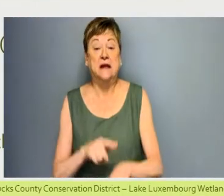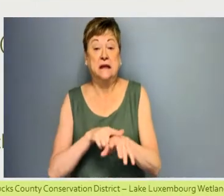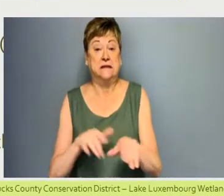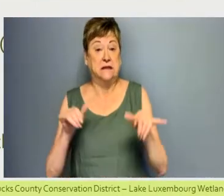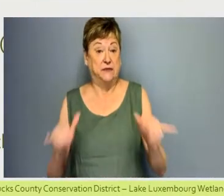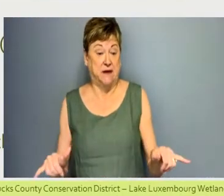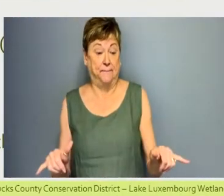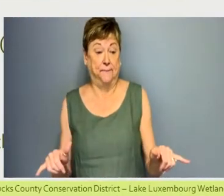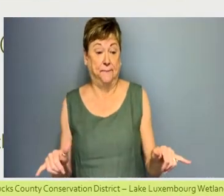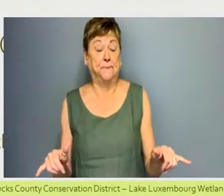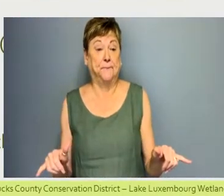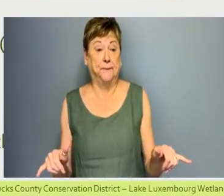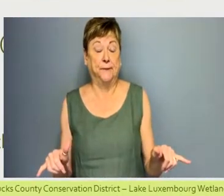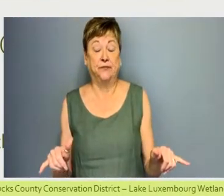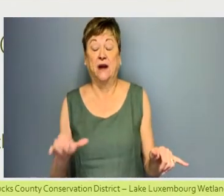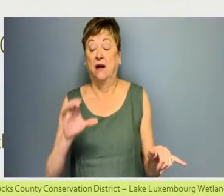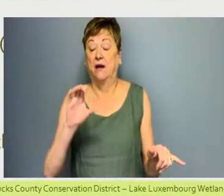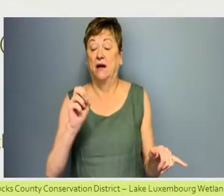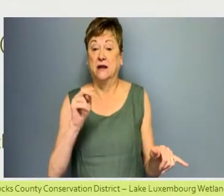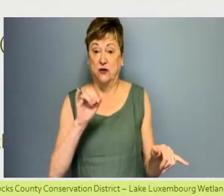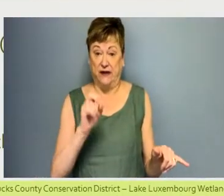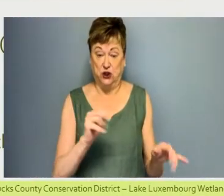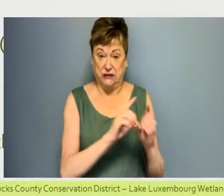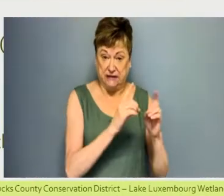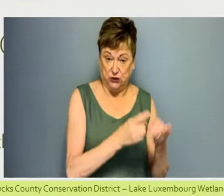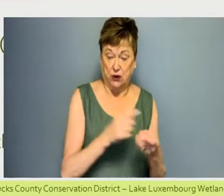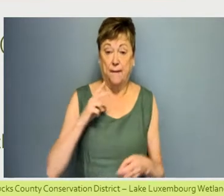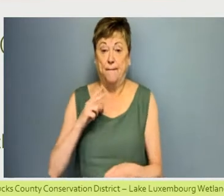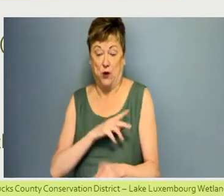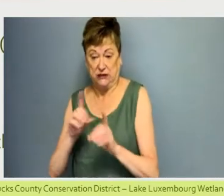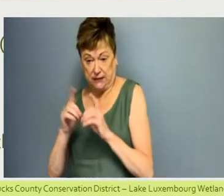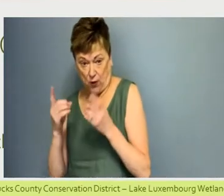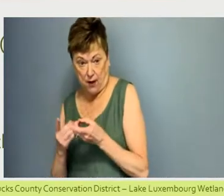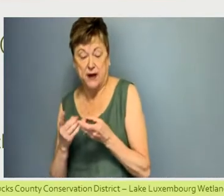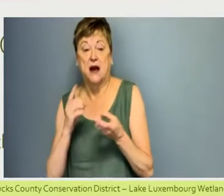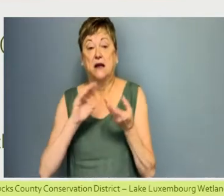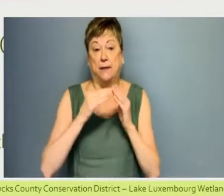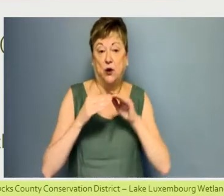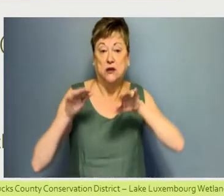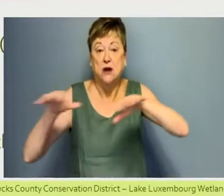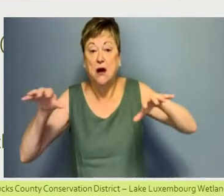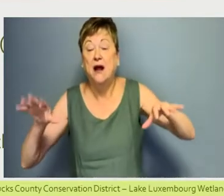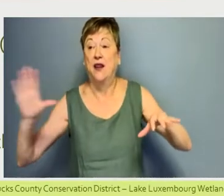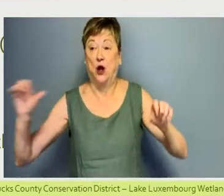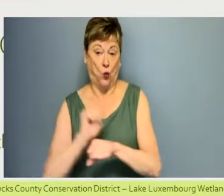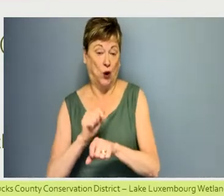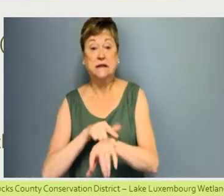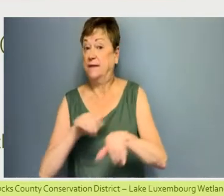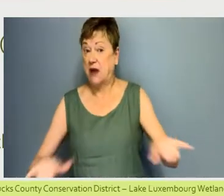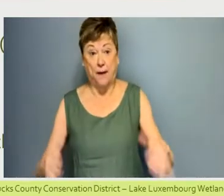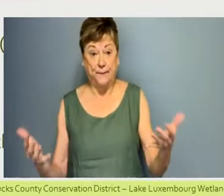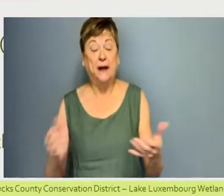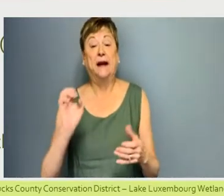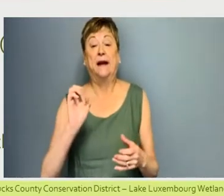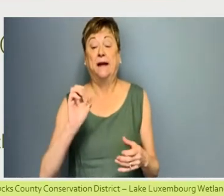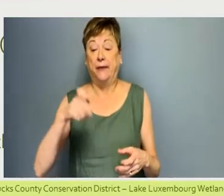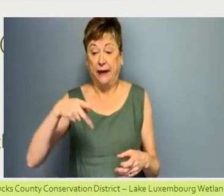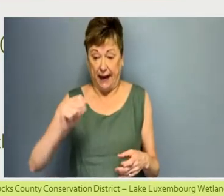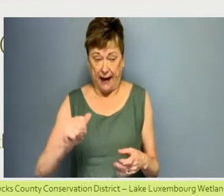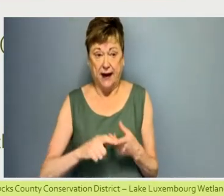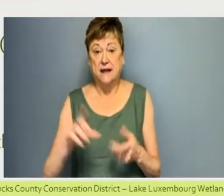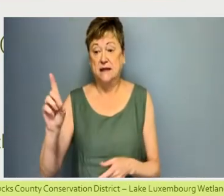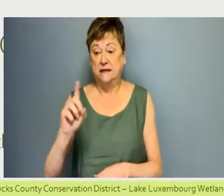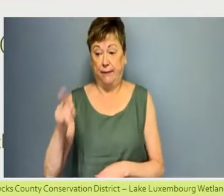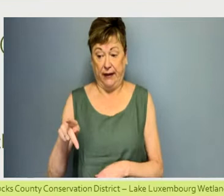Simultaneously of the Conservation District and the Parks Department and the municipalities all doing their work, the EPA and the DEP